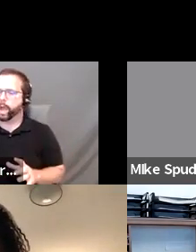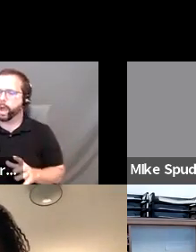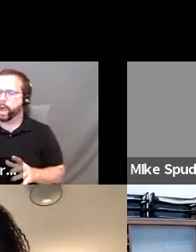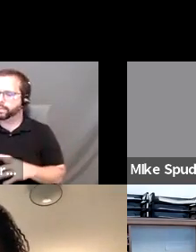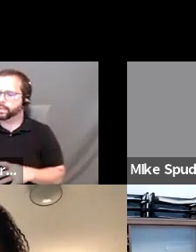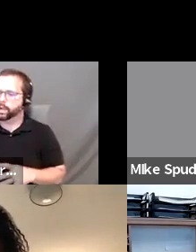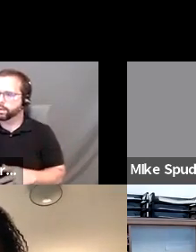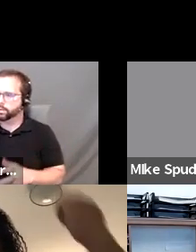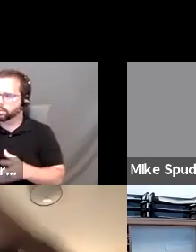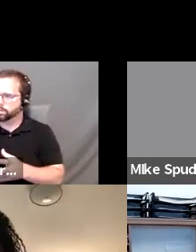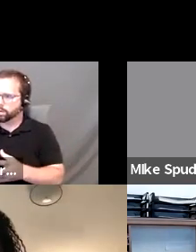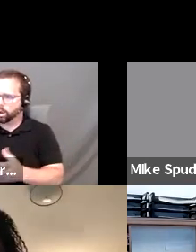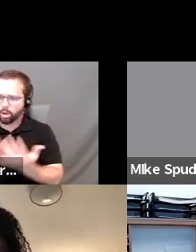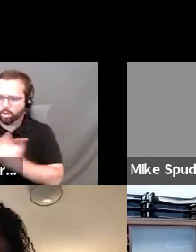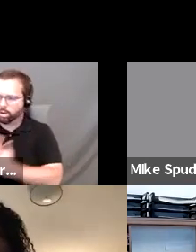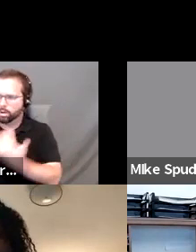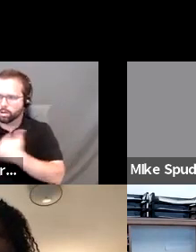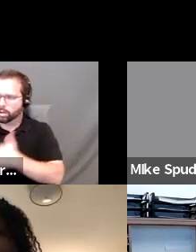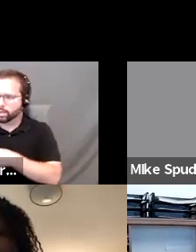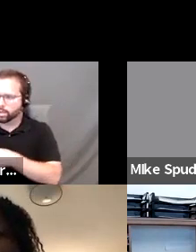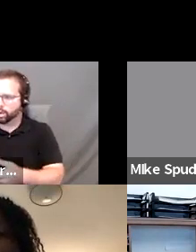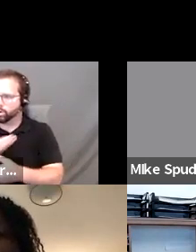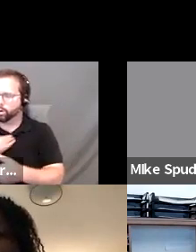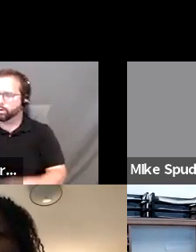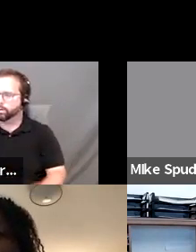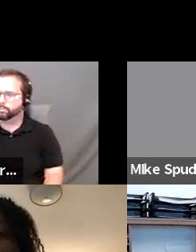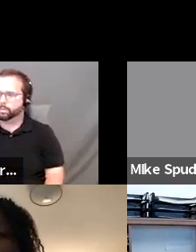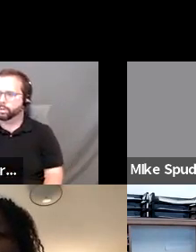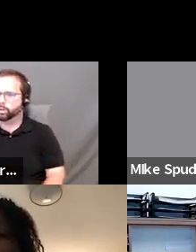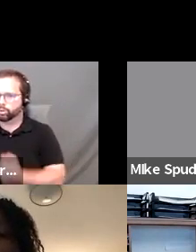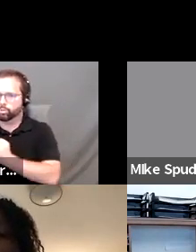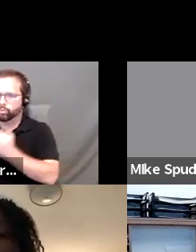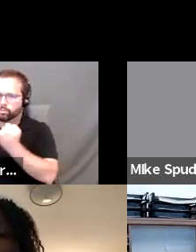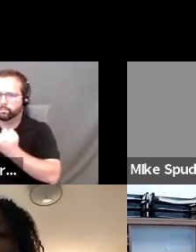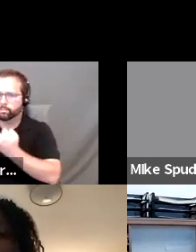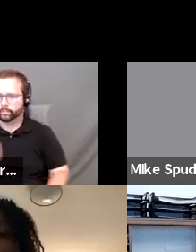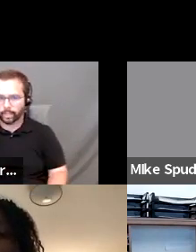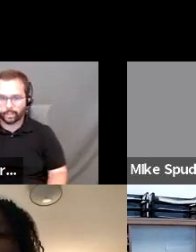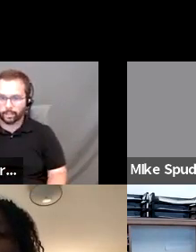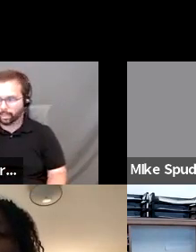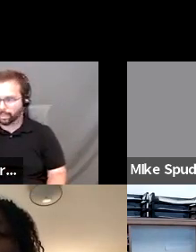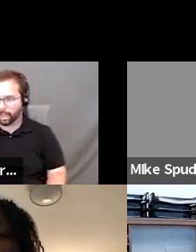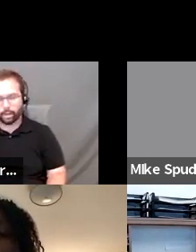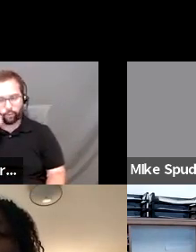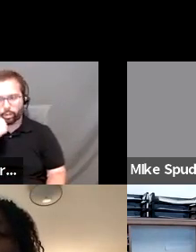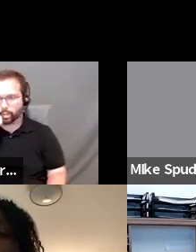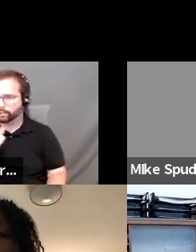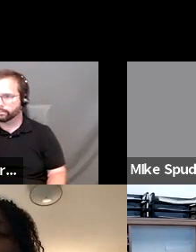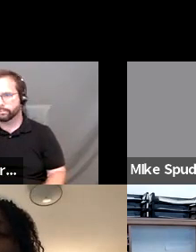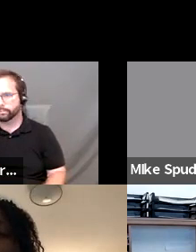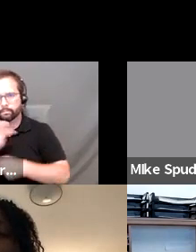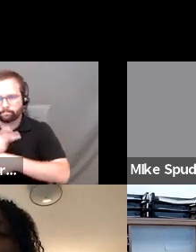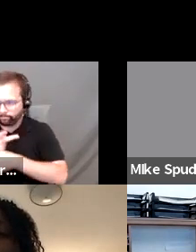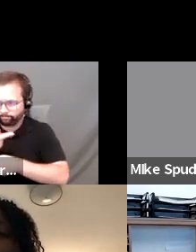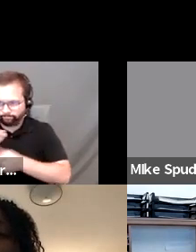just see it as tying in support, recovery, day-to-day maintenance of disability,